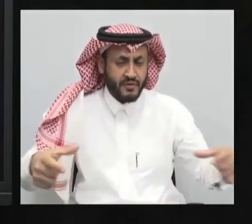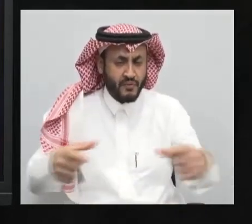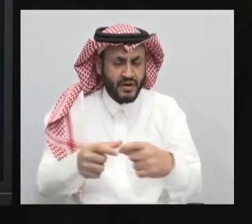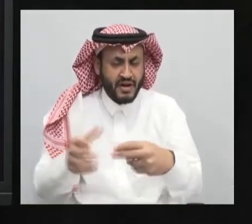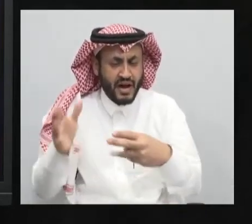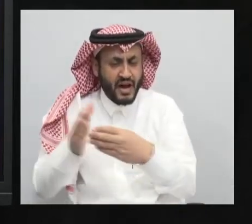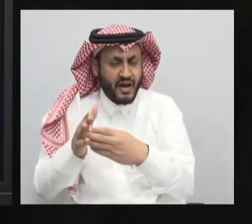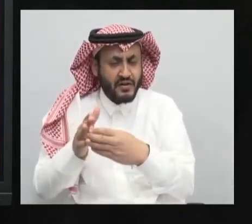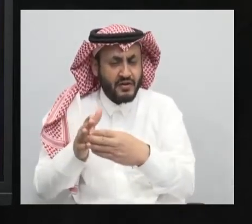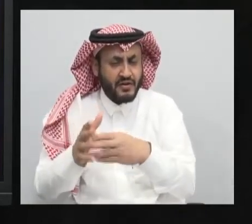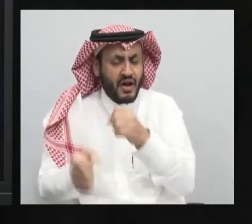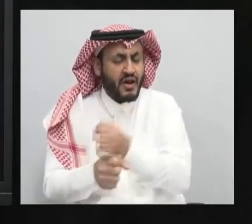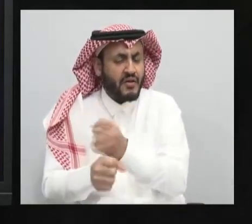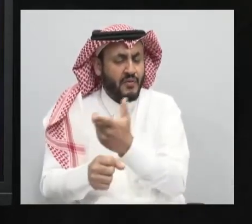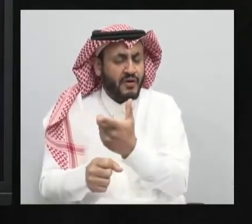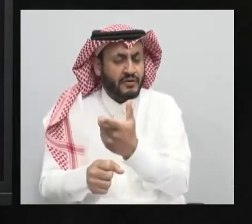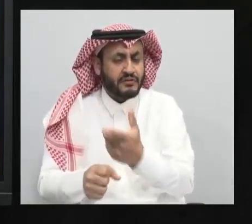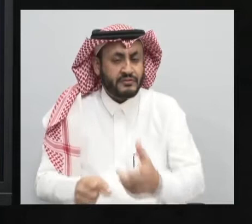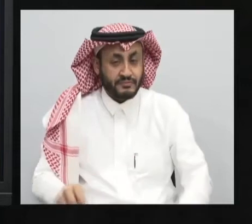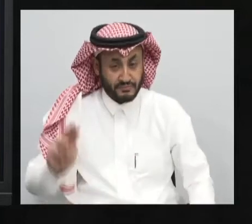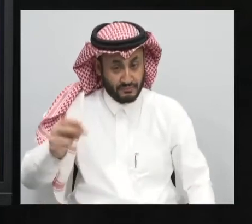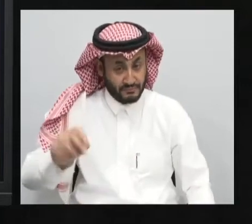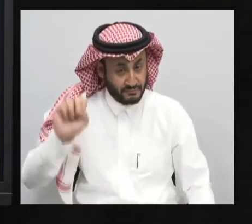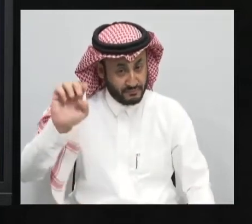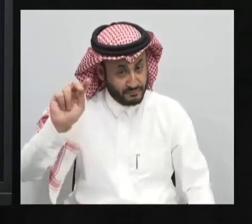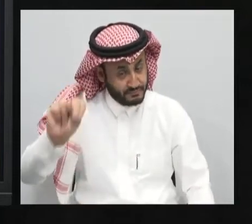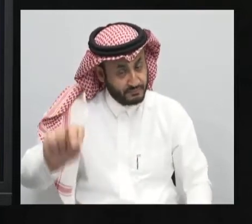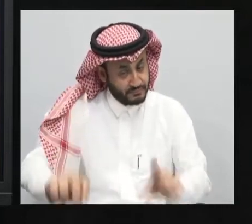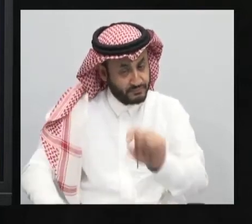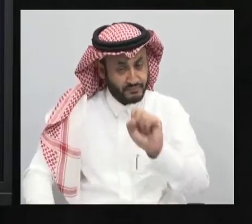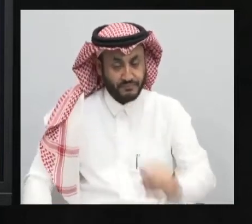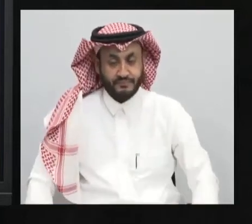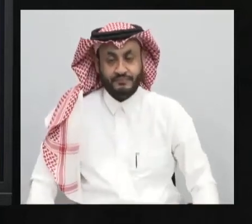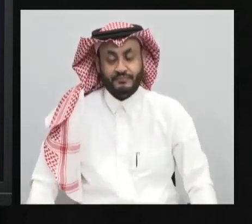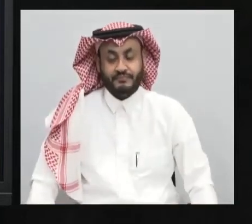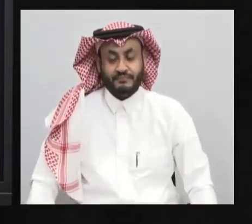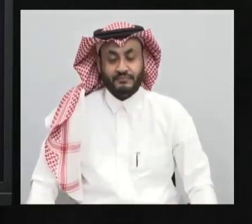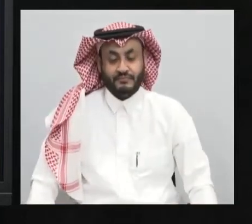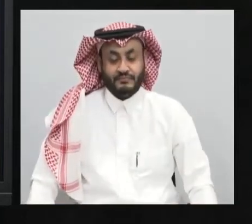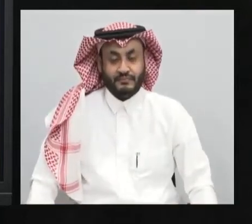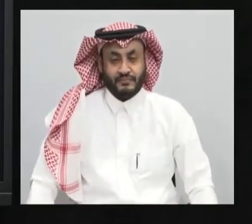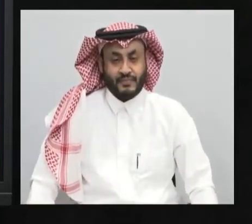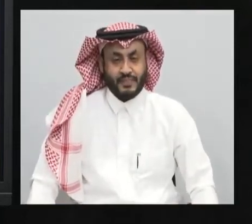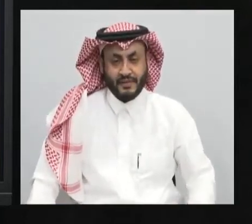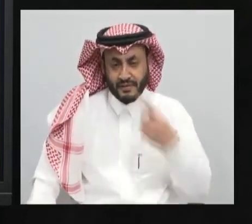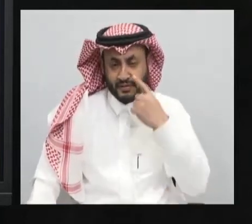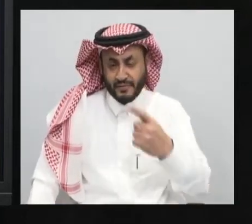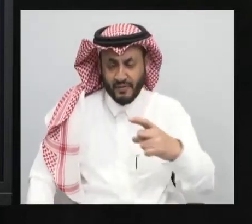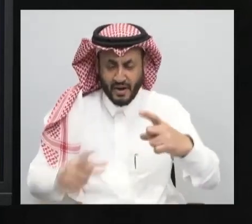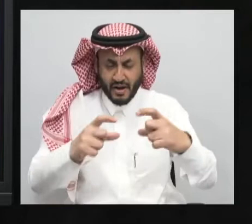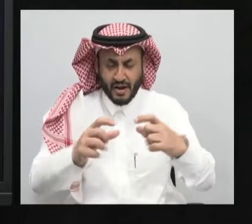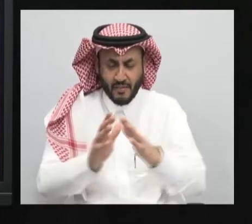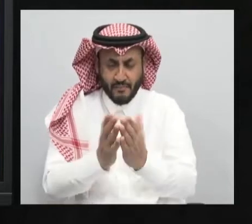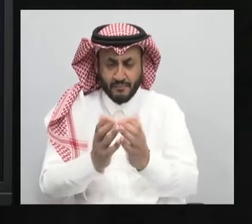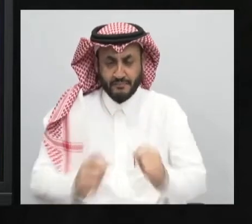interrupting, then we use when. Excellent, we use when. Try to look at the pictures on your book